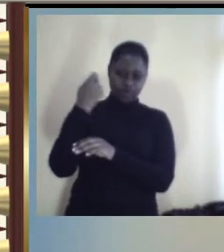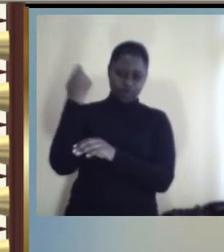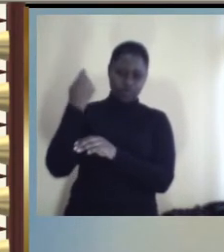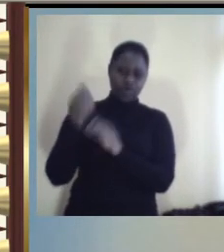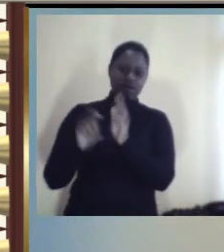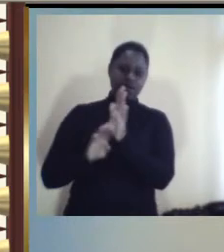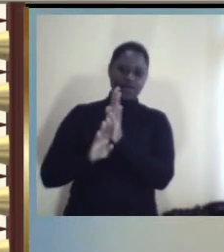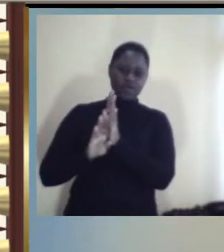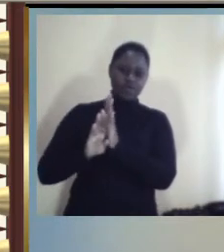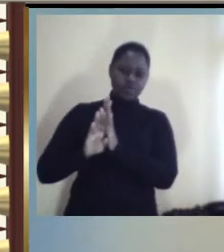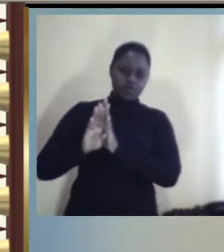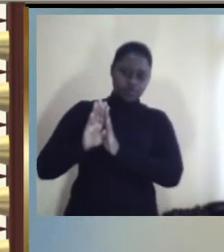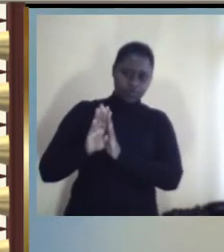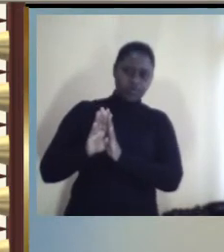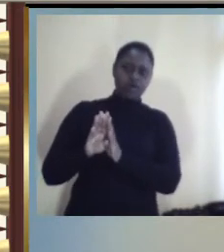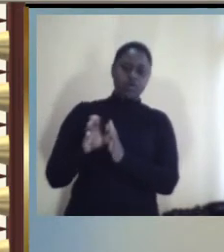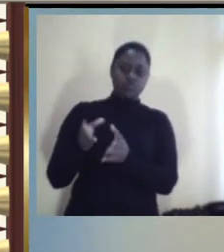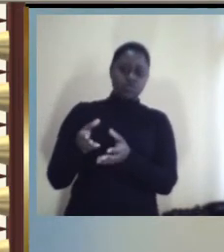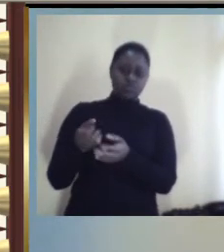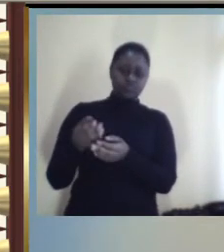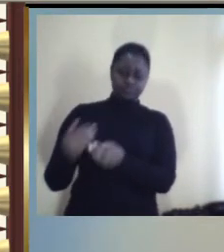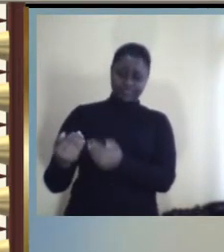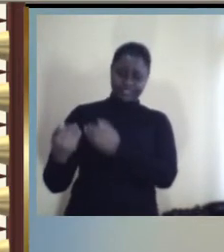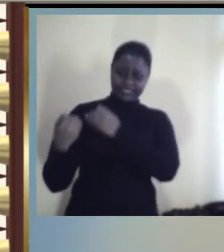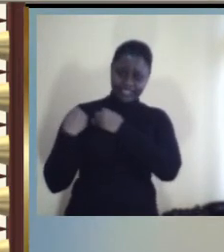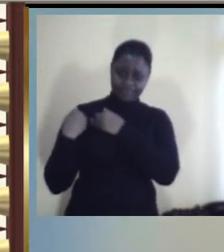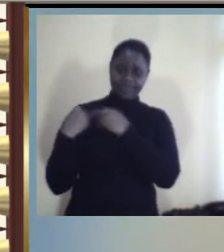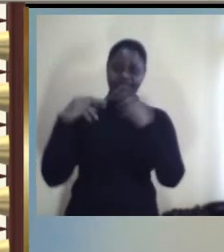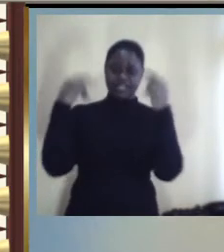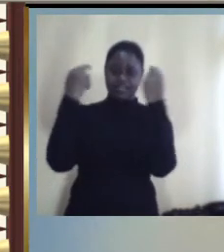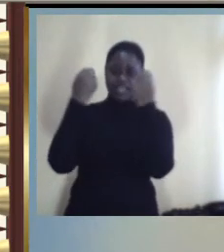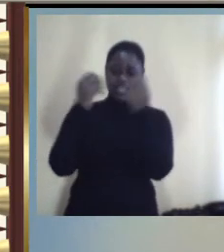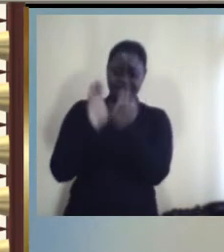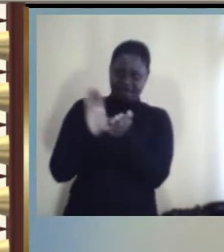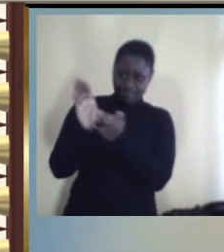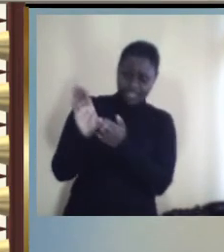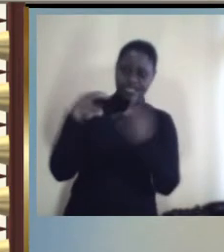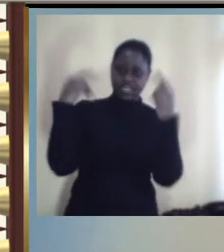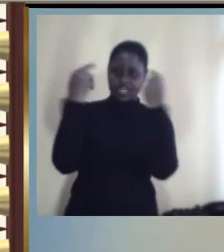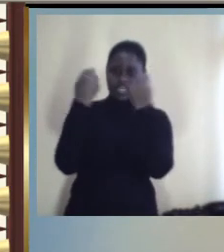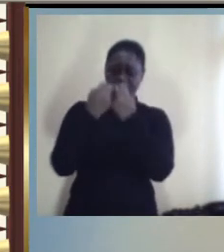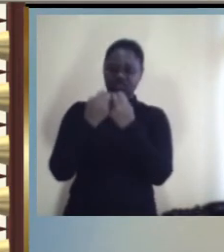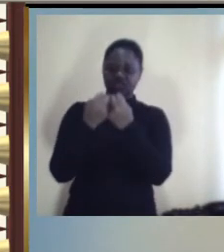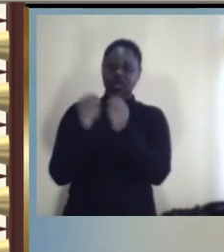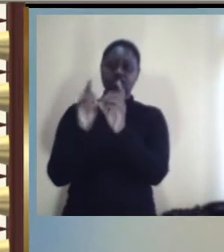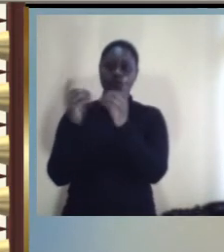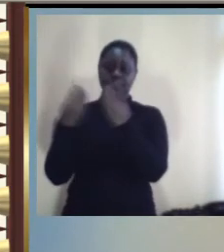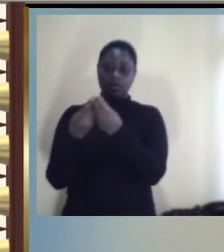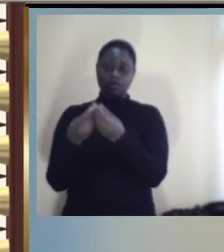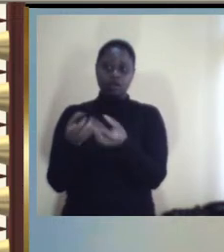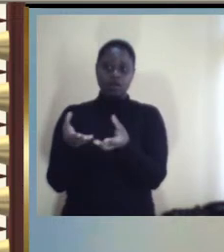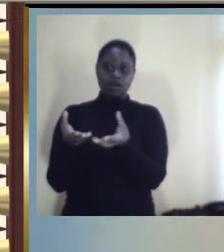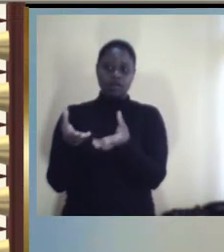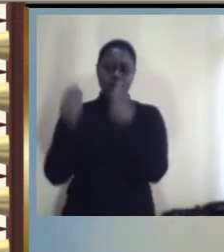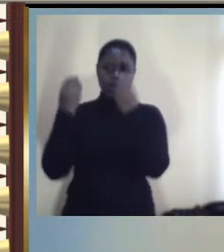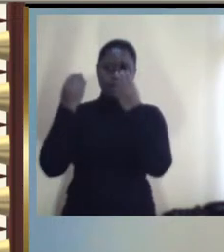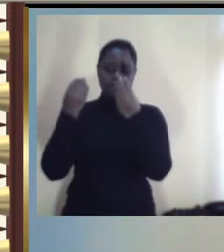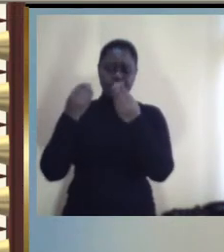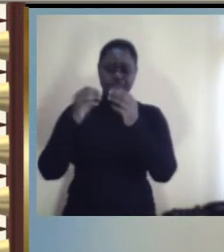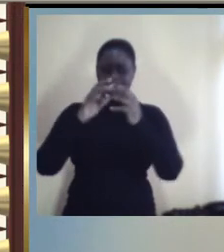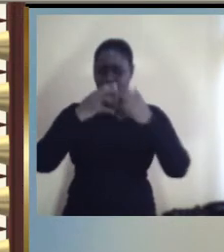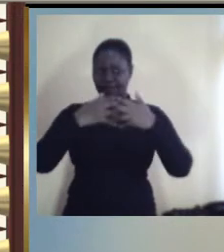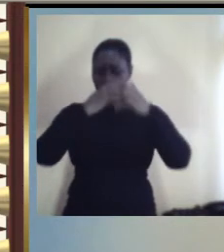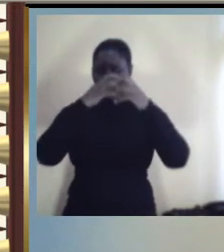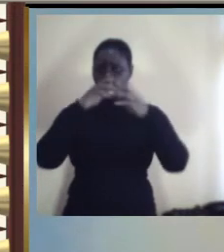the irrigation schemes funded by National Department, as these have a potential of creating more jobs